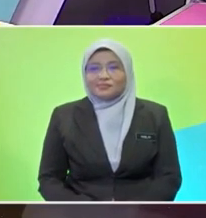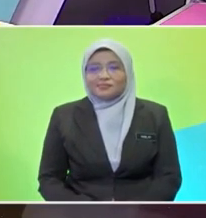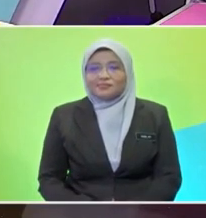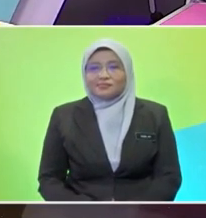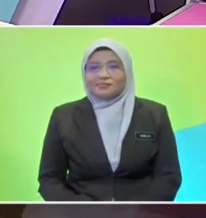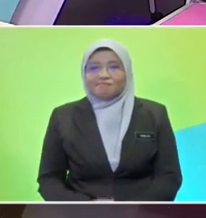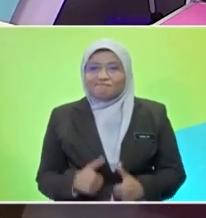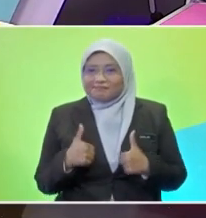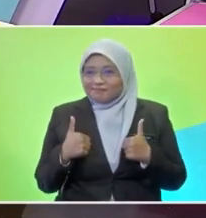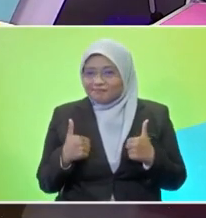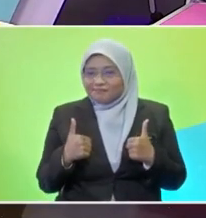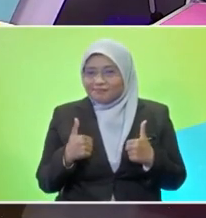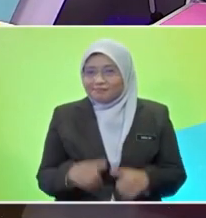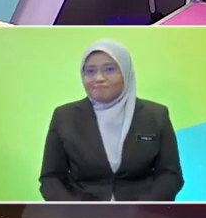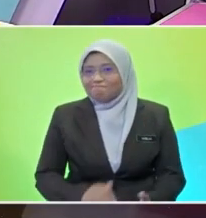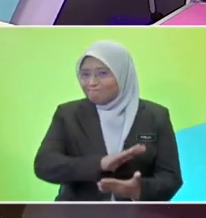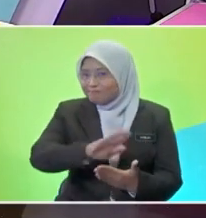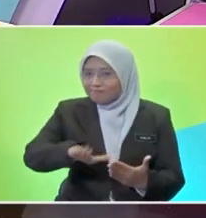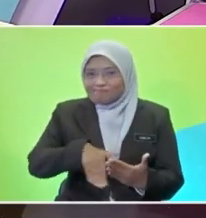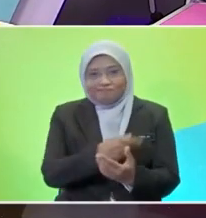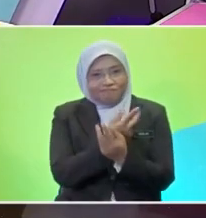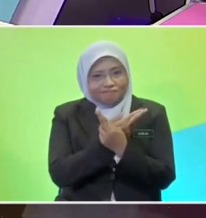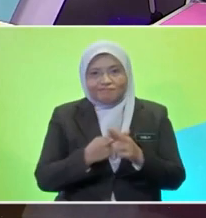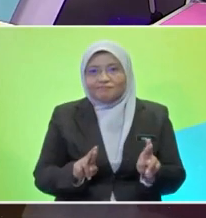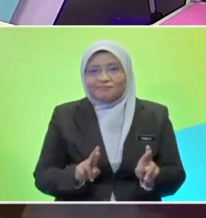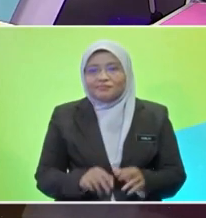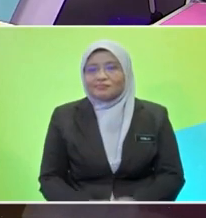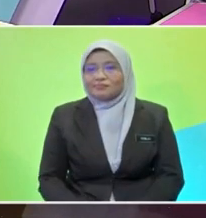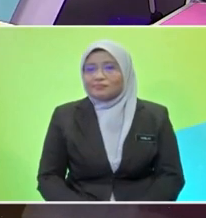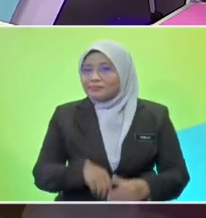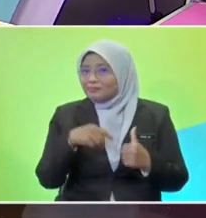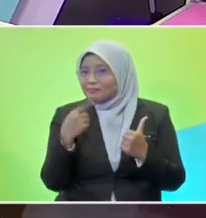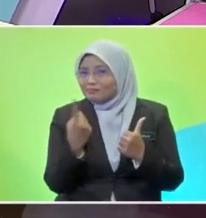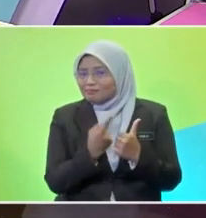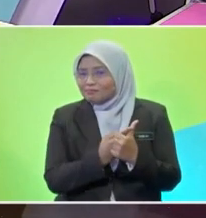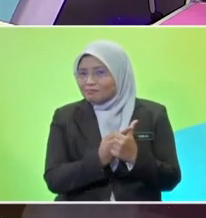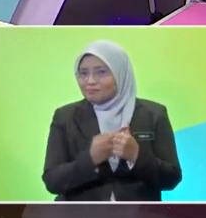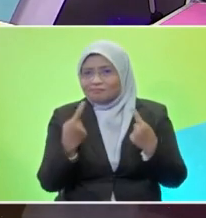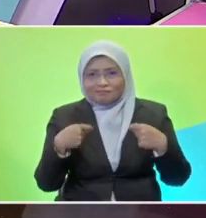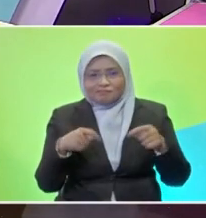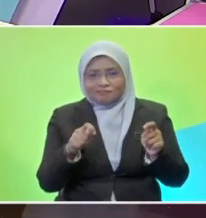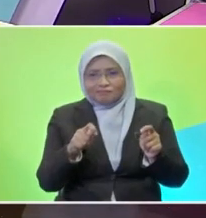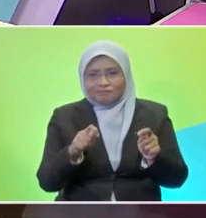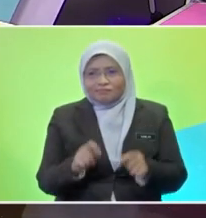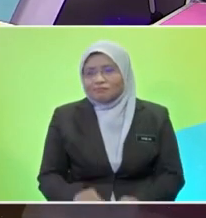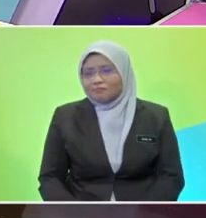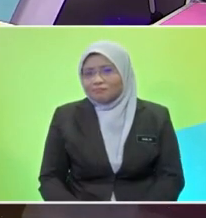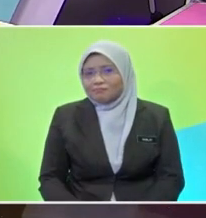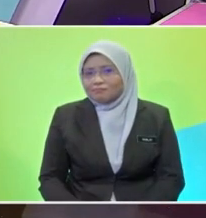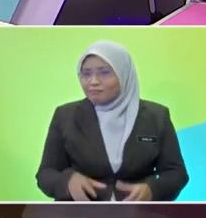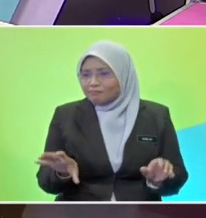Yes, right, they are all ready. Ever ready. Okay, so the first one, try to construct a question